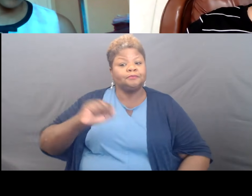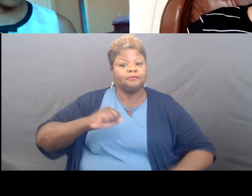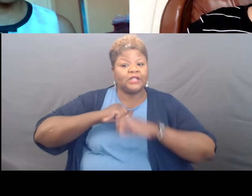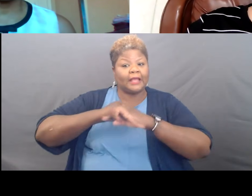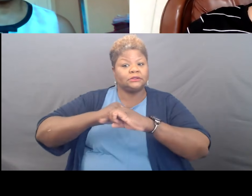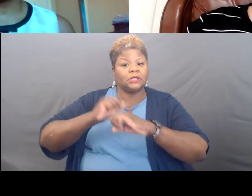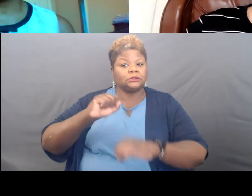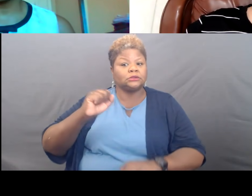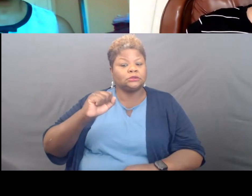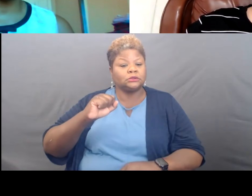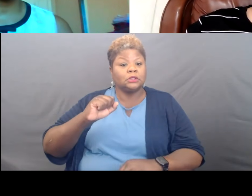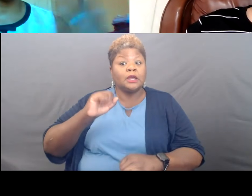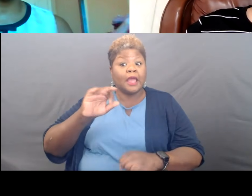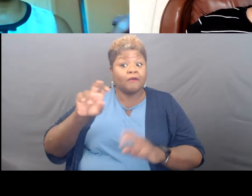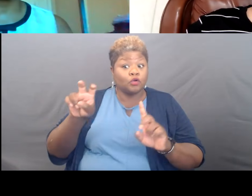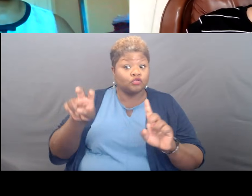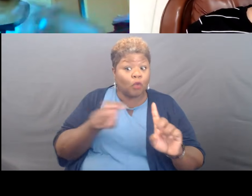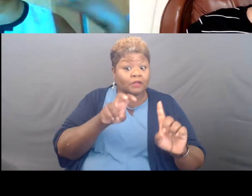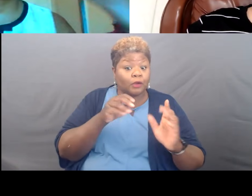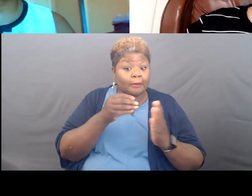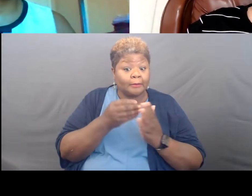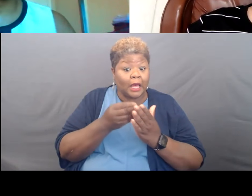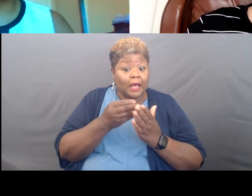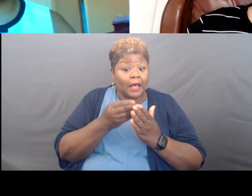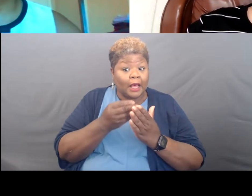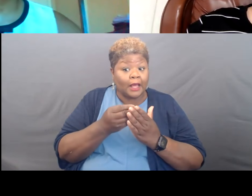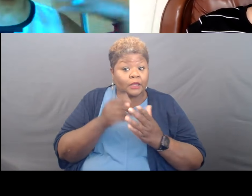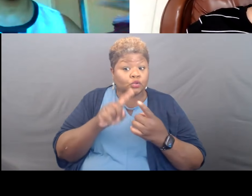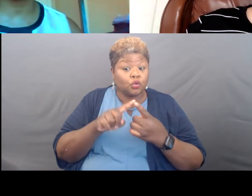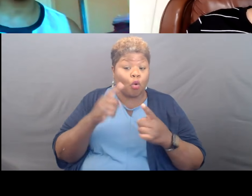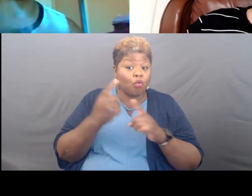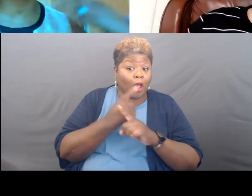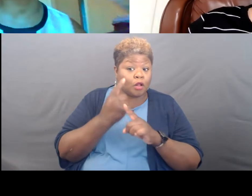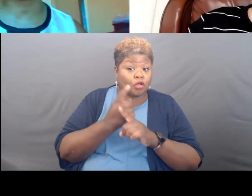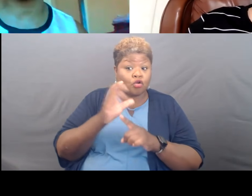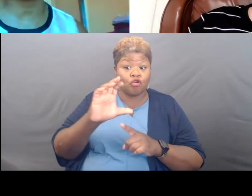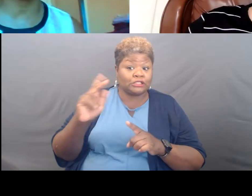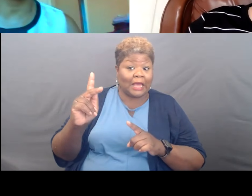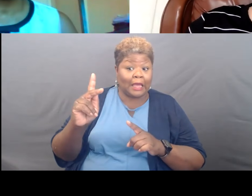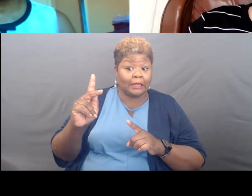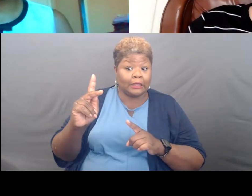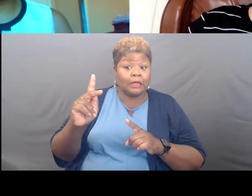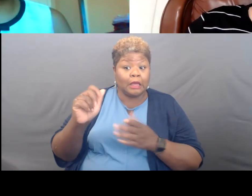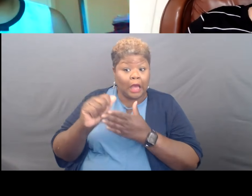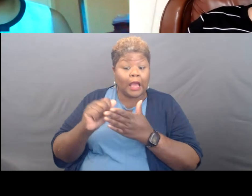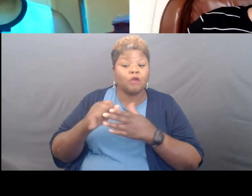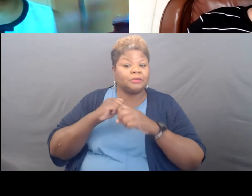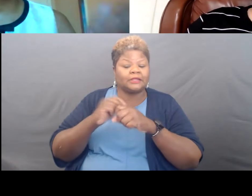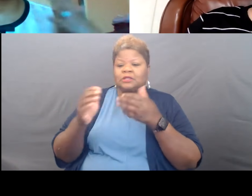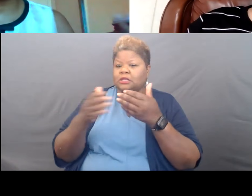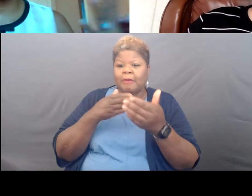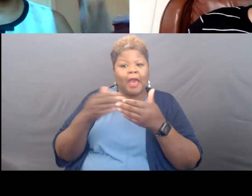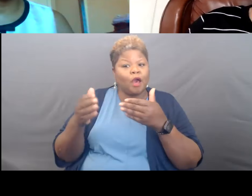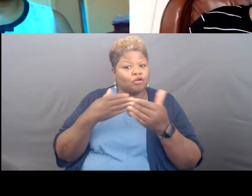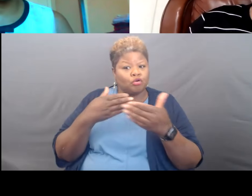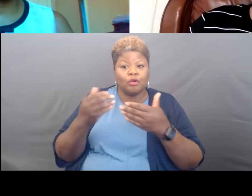protected. If you're transferring money, a regular checking or savings account to an ABLE account is protected. Yeah, it doesn't matter as long